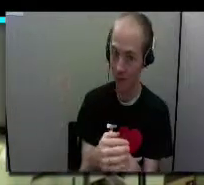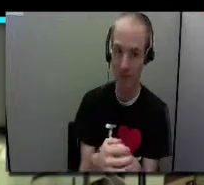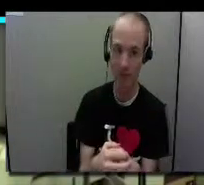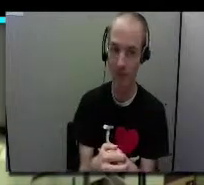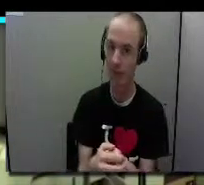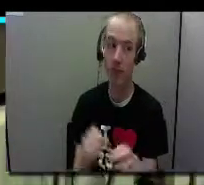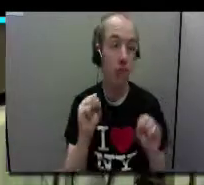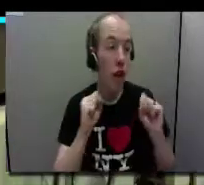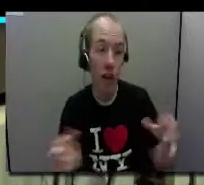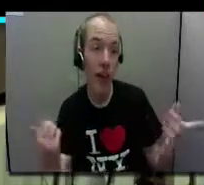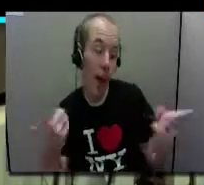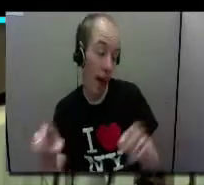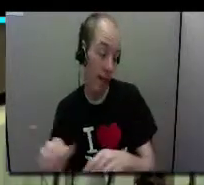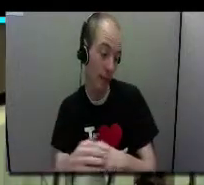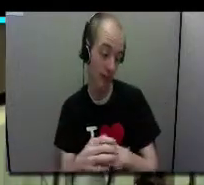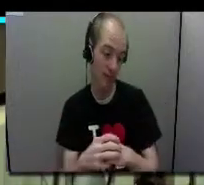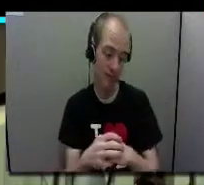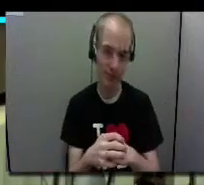Nothing's happening.